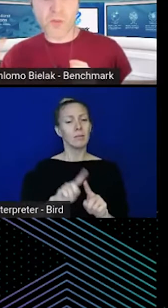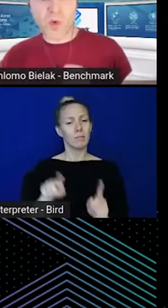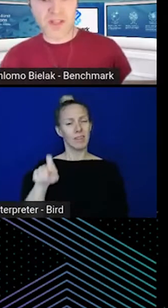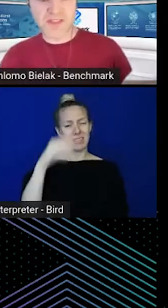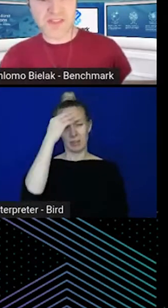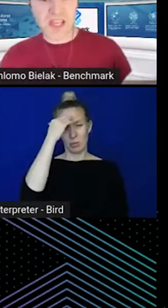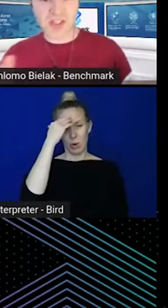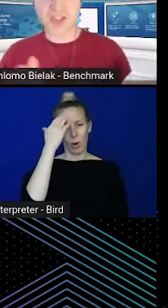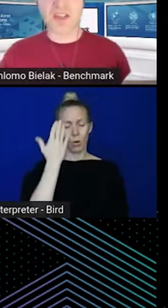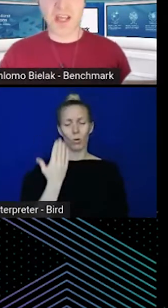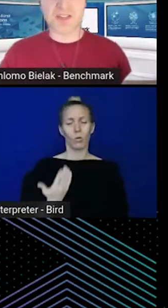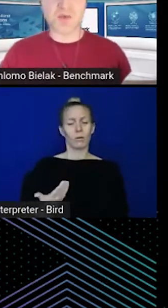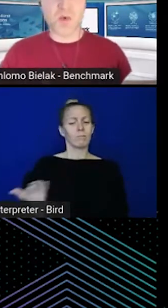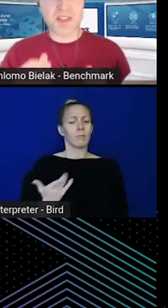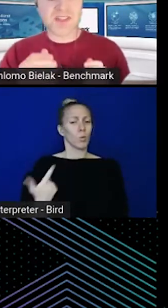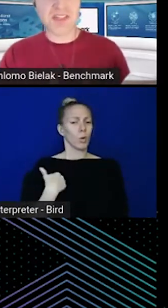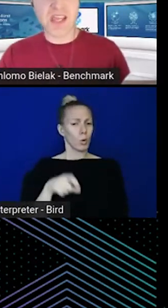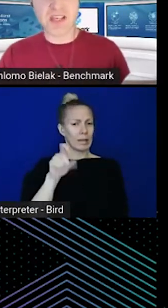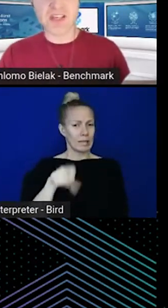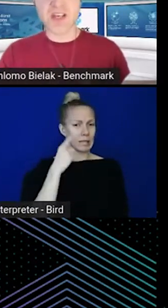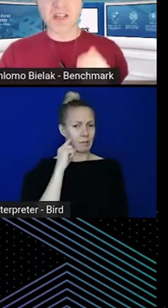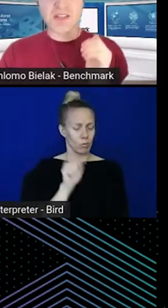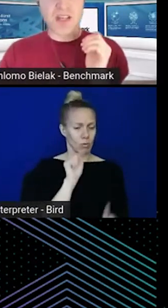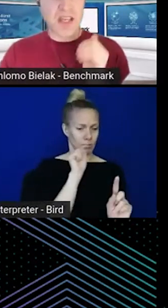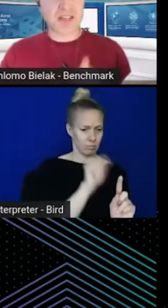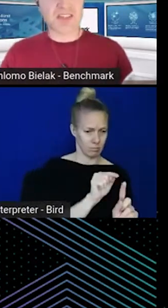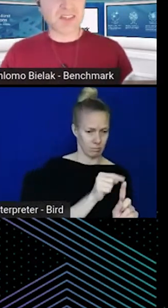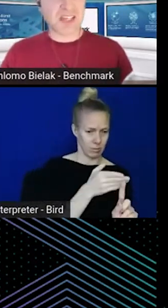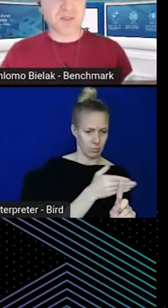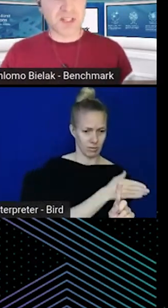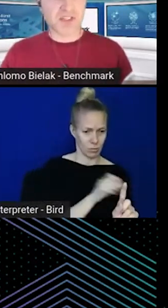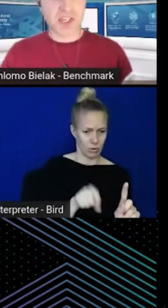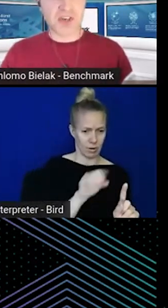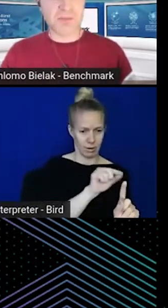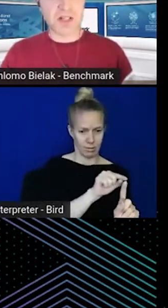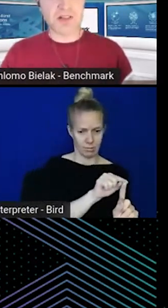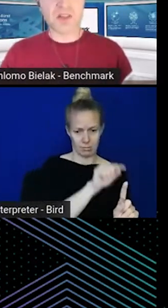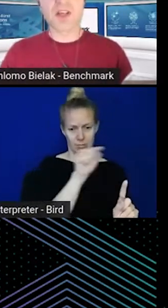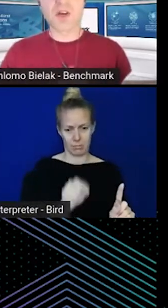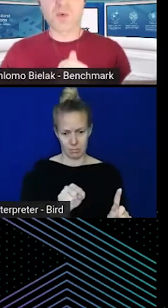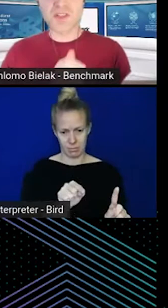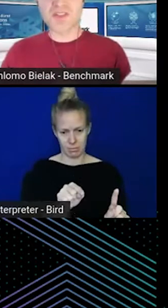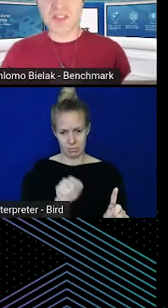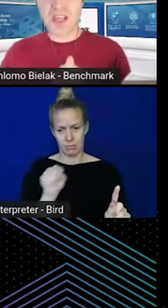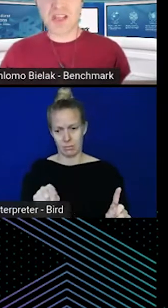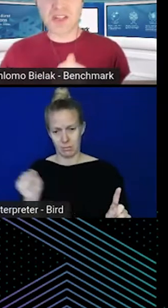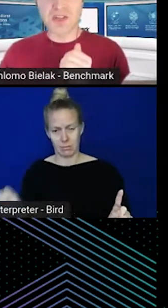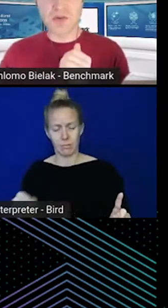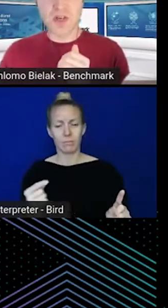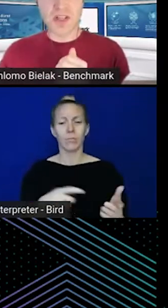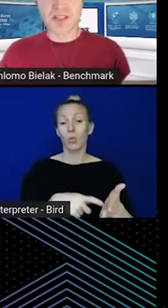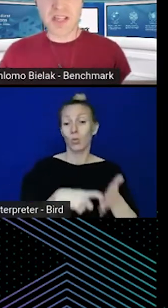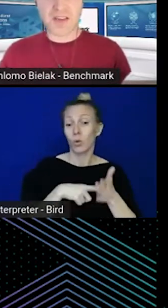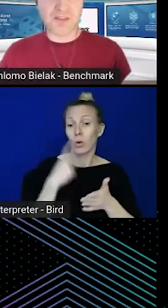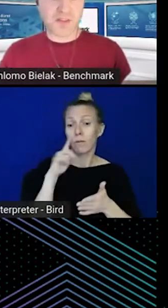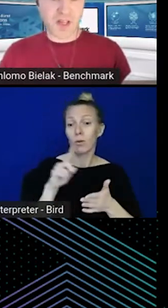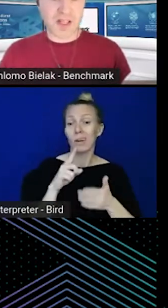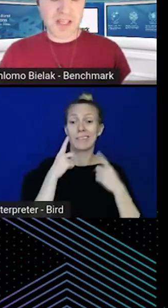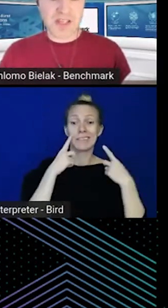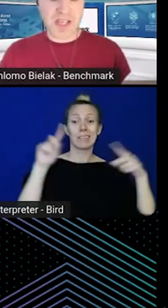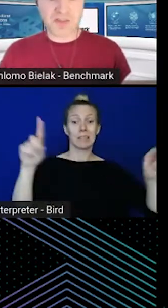go from one stage to the next? What does it take to get a successful and secure build? What does it take to do